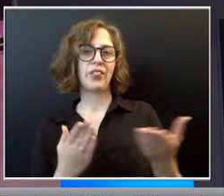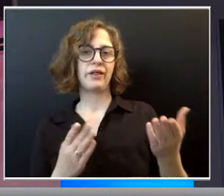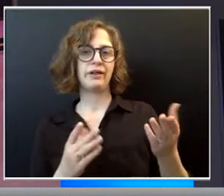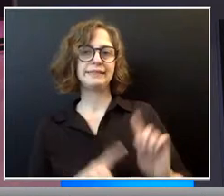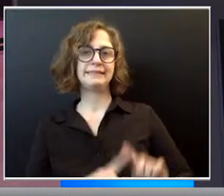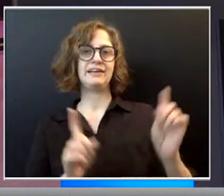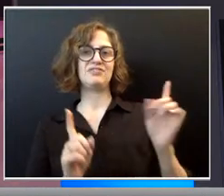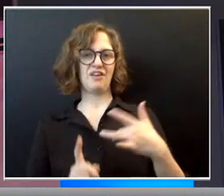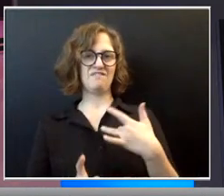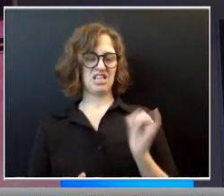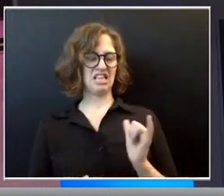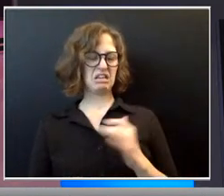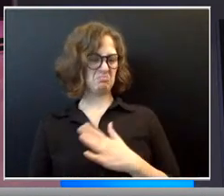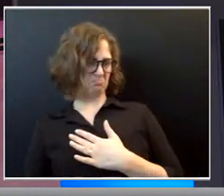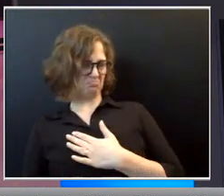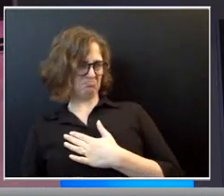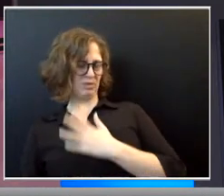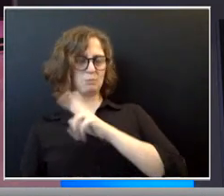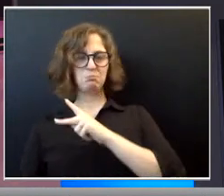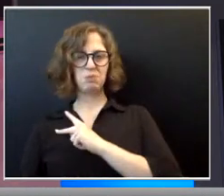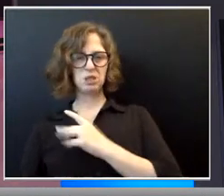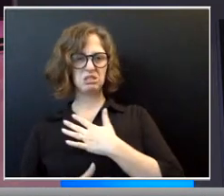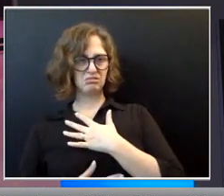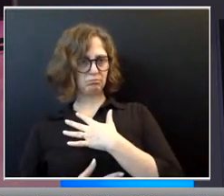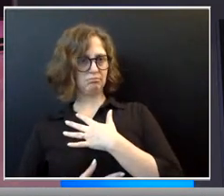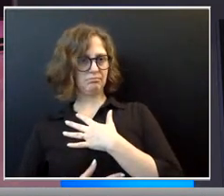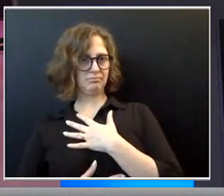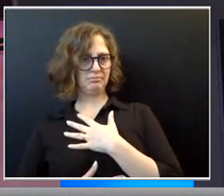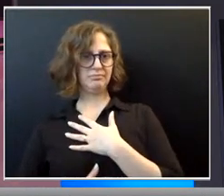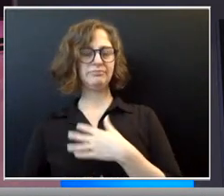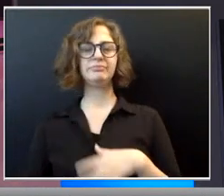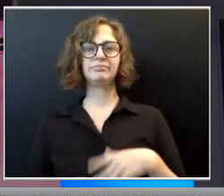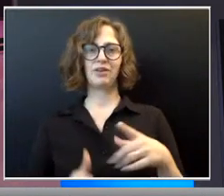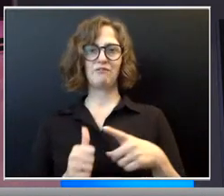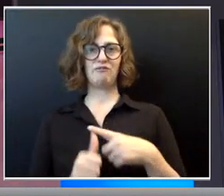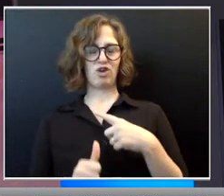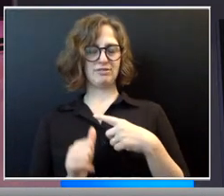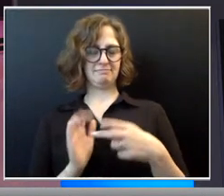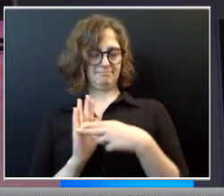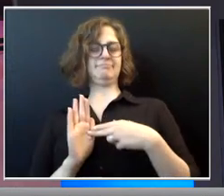affront sometimes when you first get that diagnosis, and you embraced it.